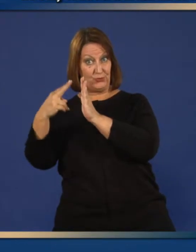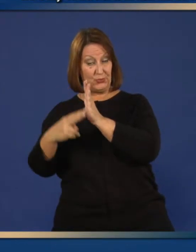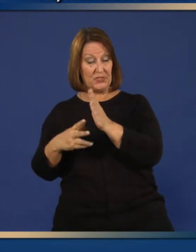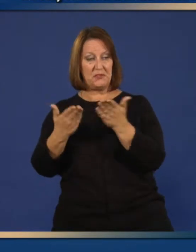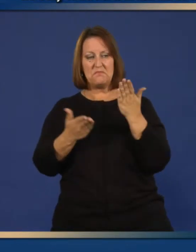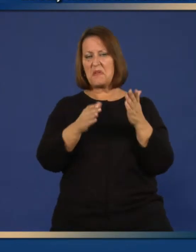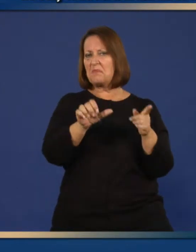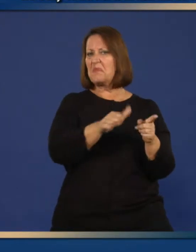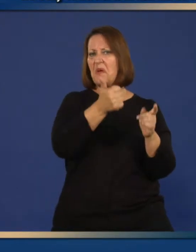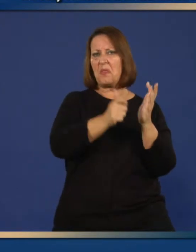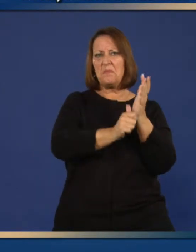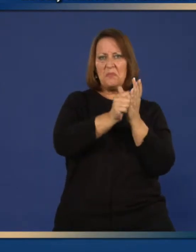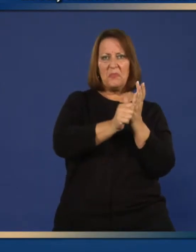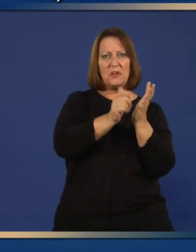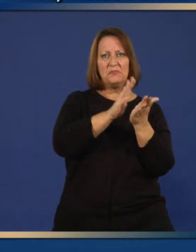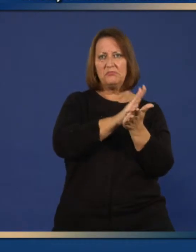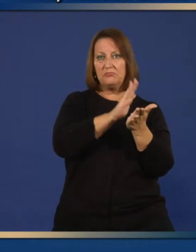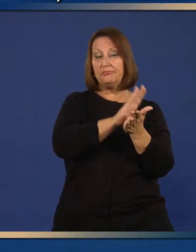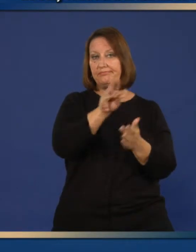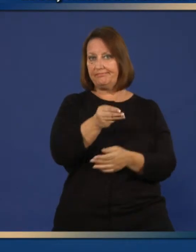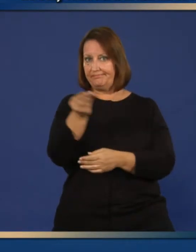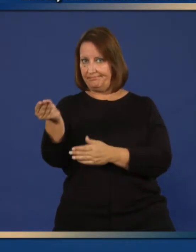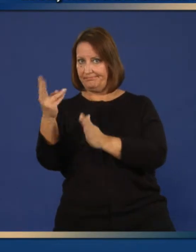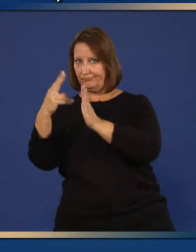other sources of information.